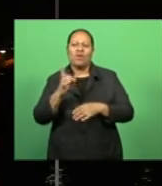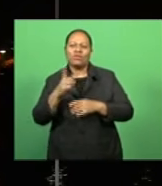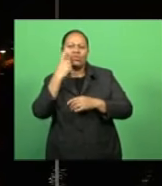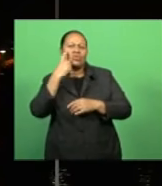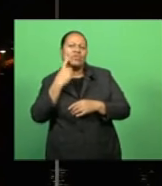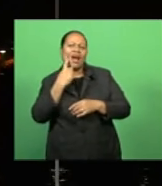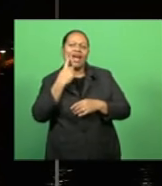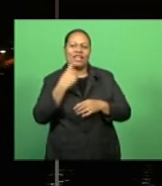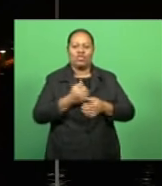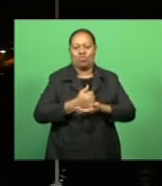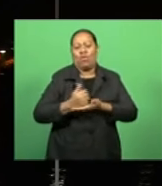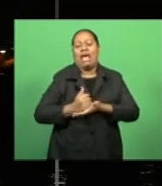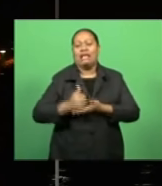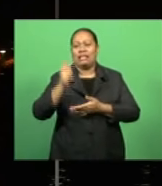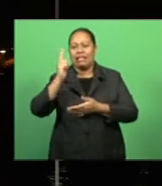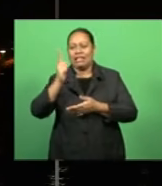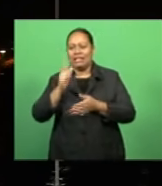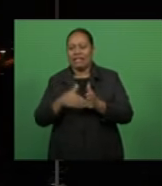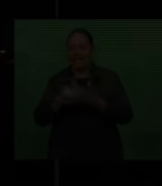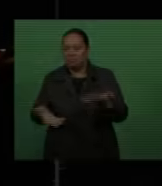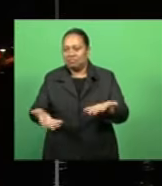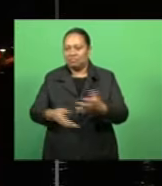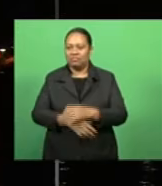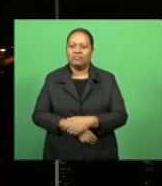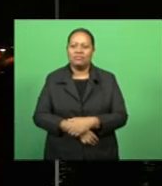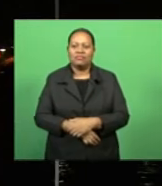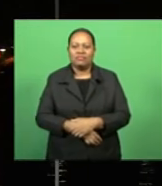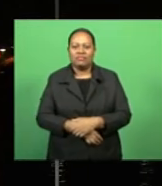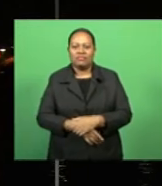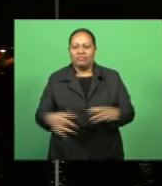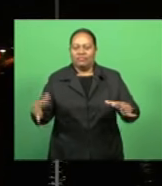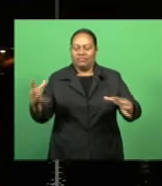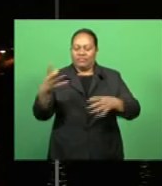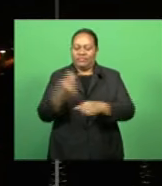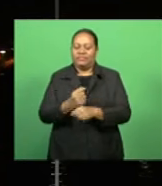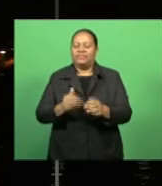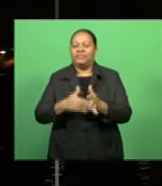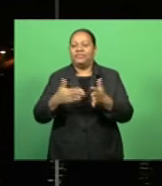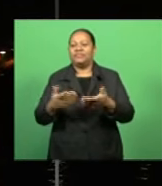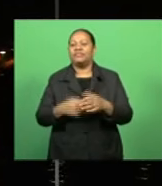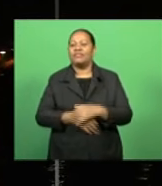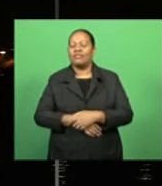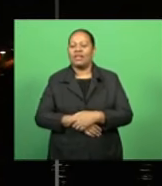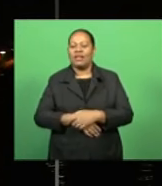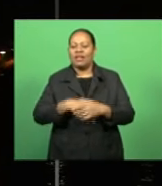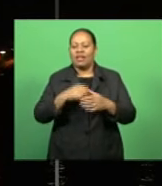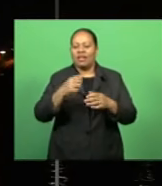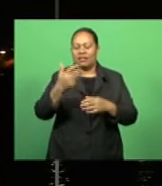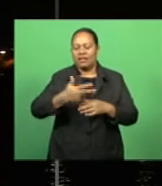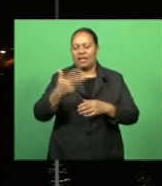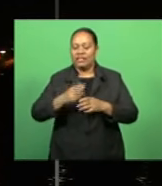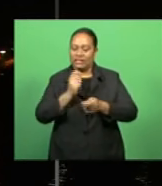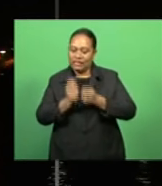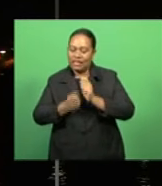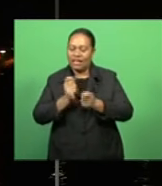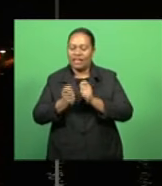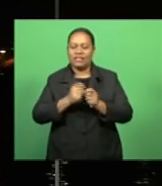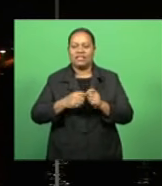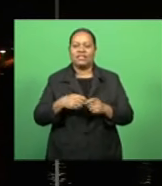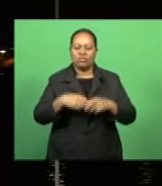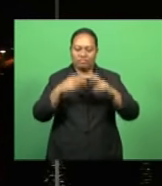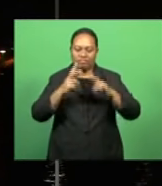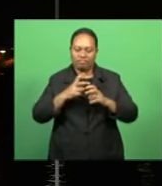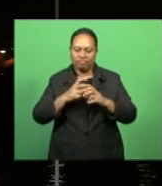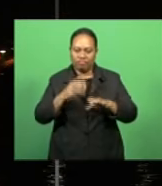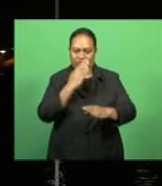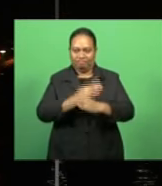act as teachers during the lockdown. Recapping the main stories for tonight, daily COVID-19 testing to prevent